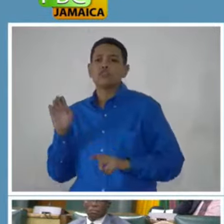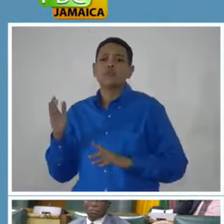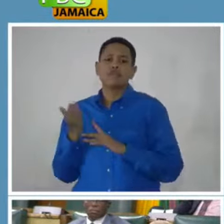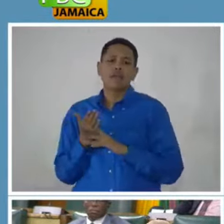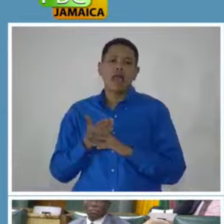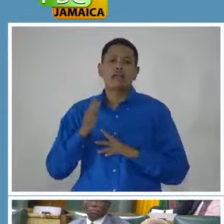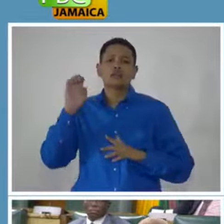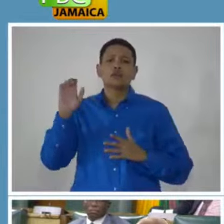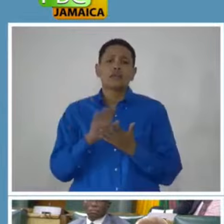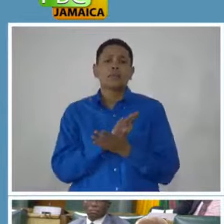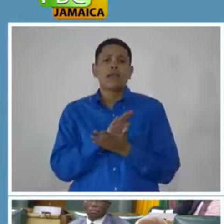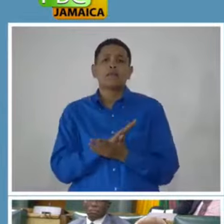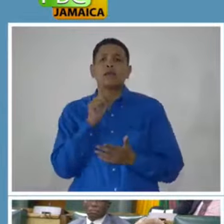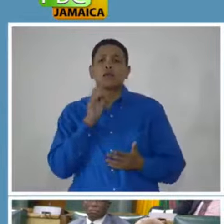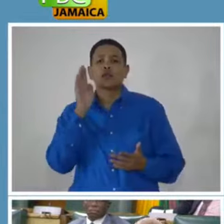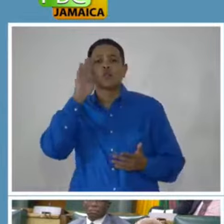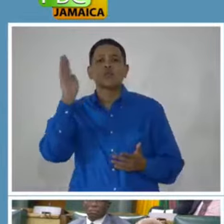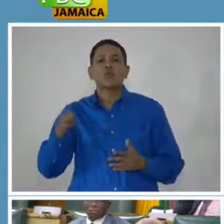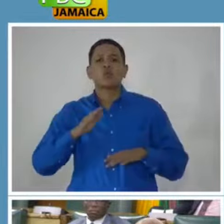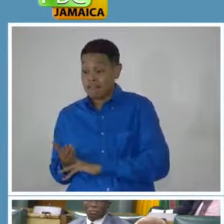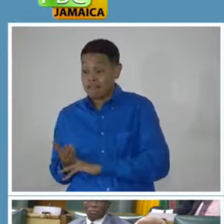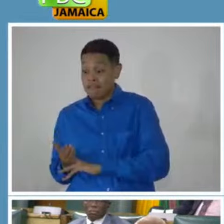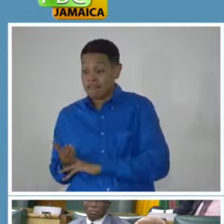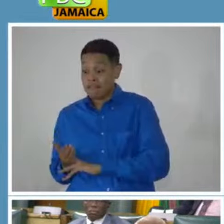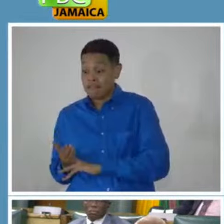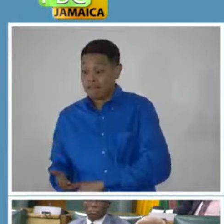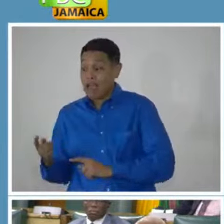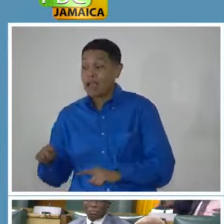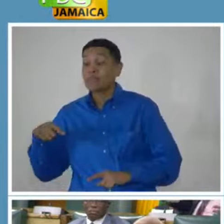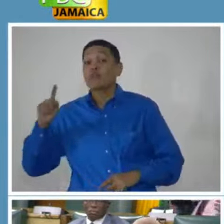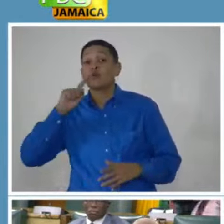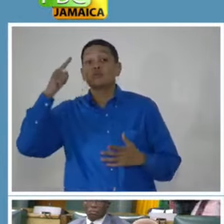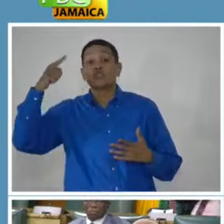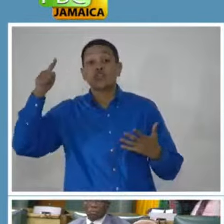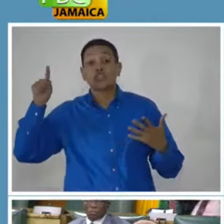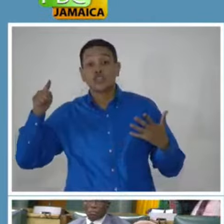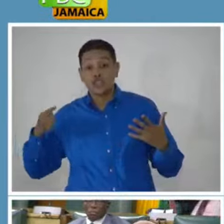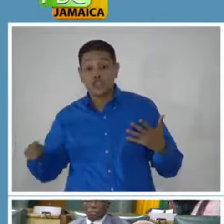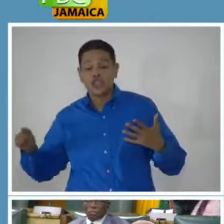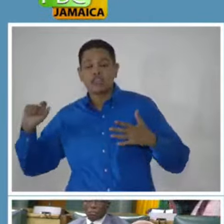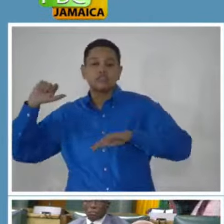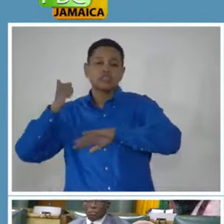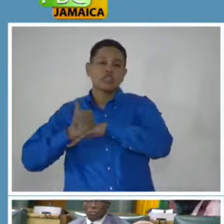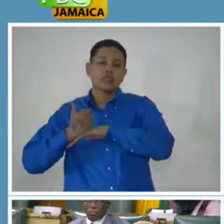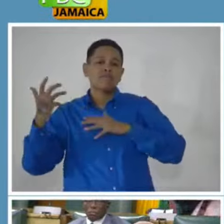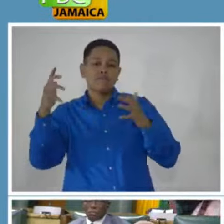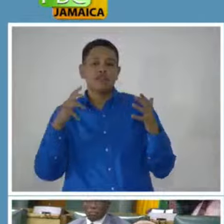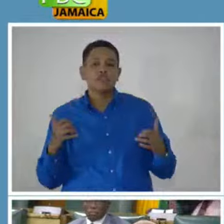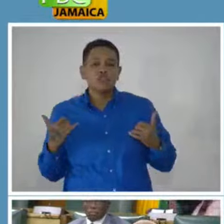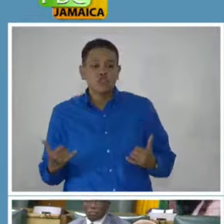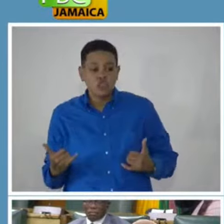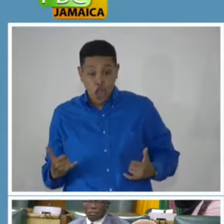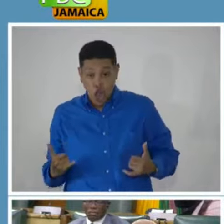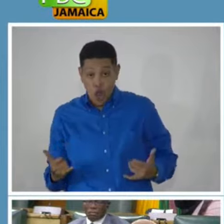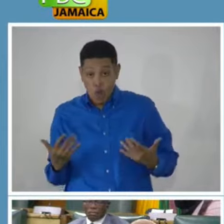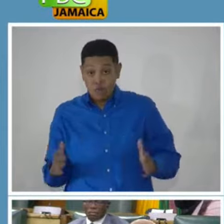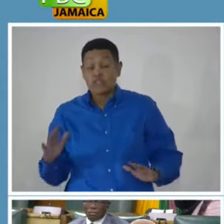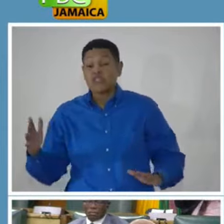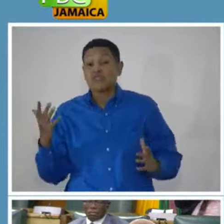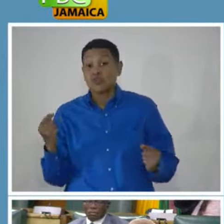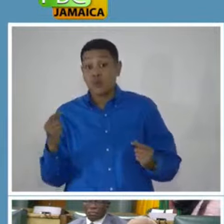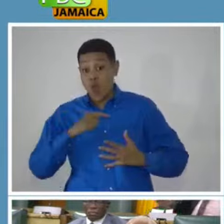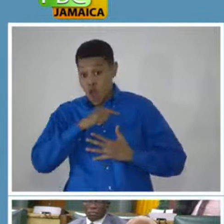to e-payment through to virtual file systems. Marks are those in place. Now, Madam Speaker, having